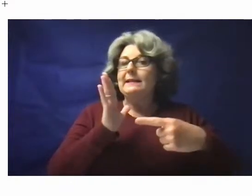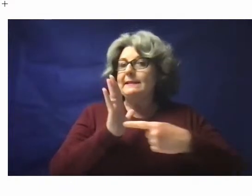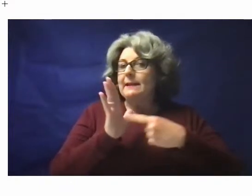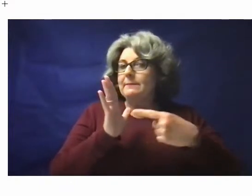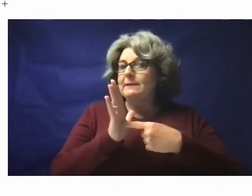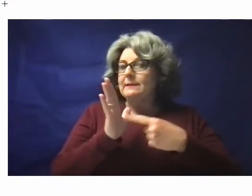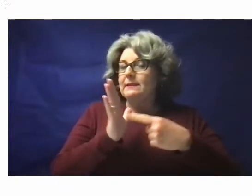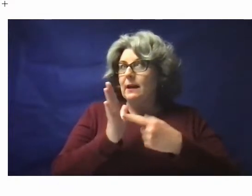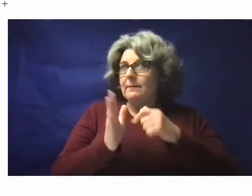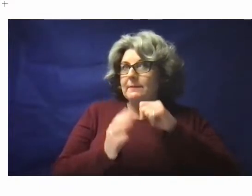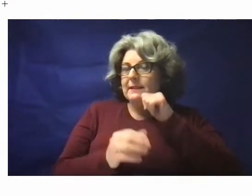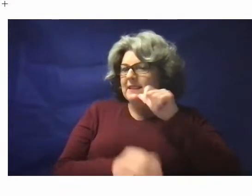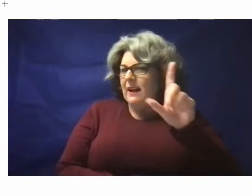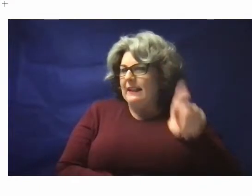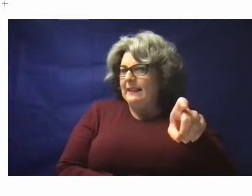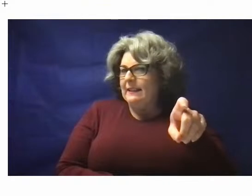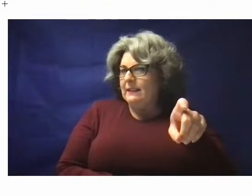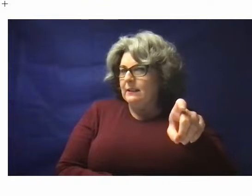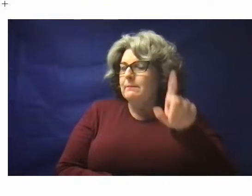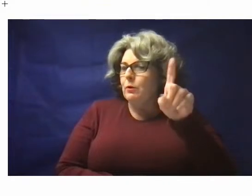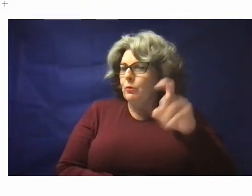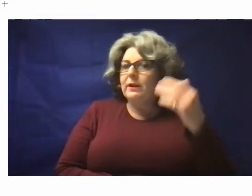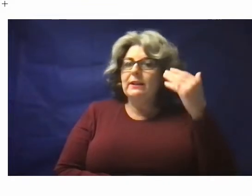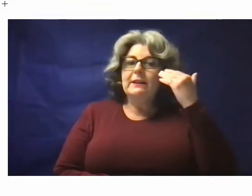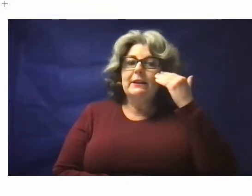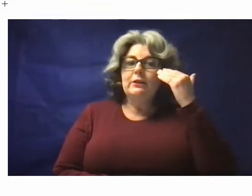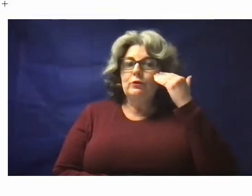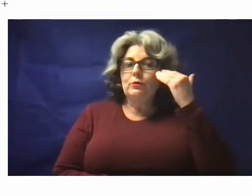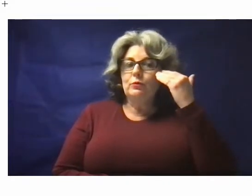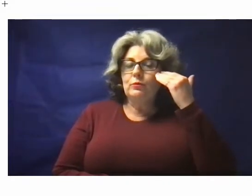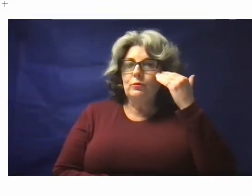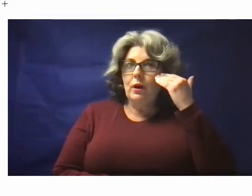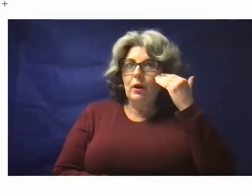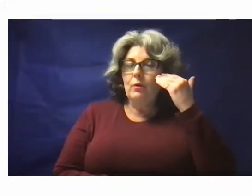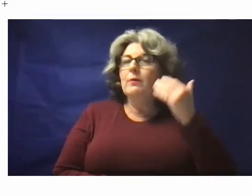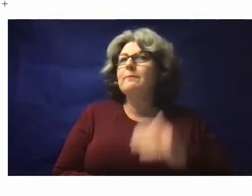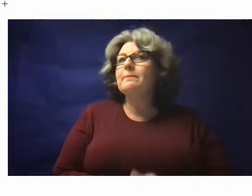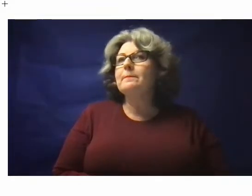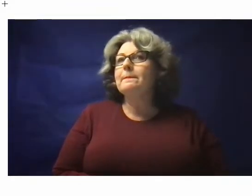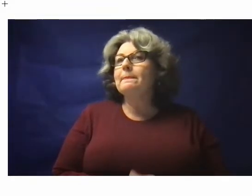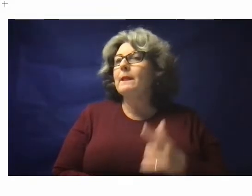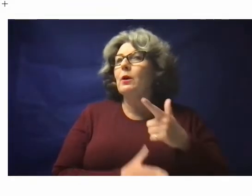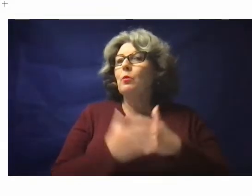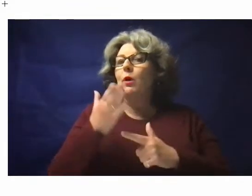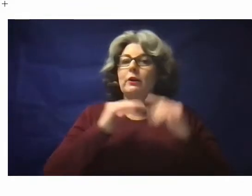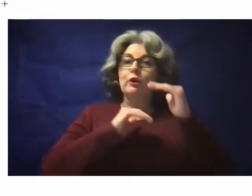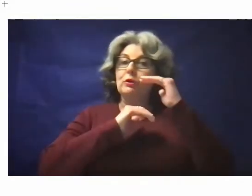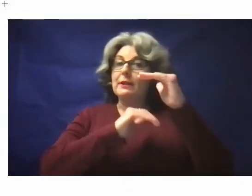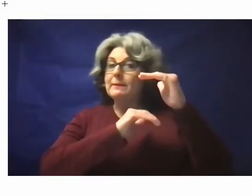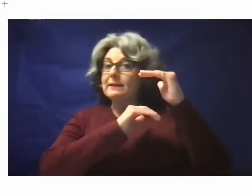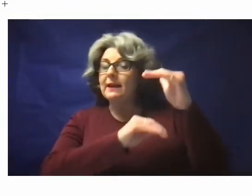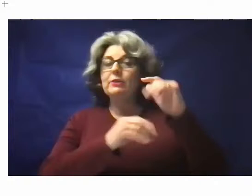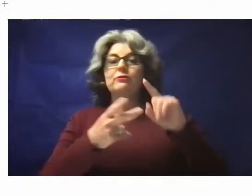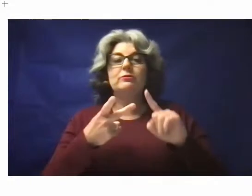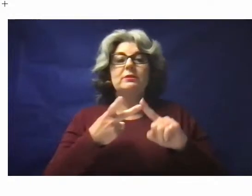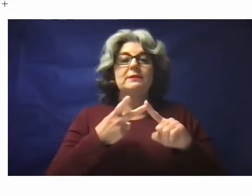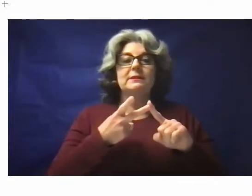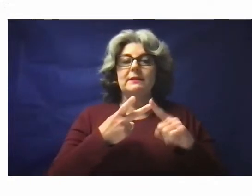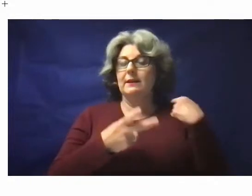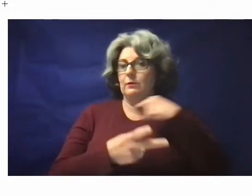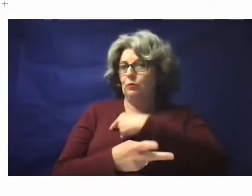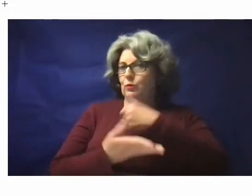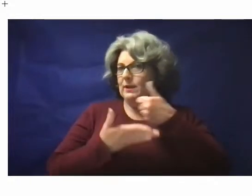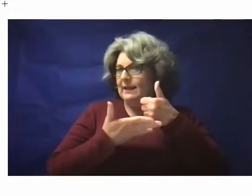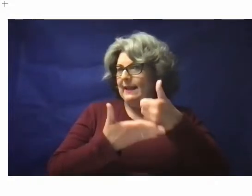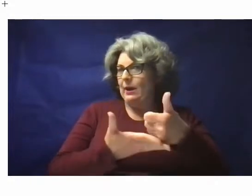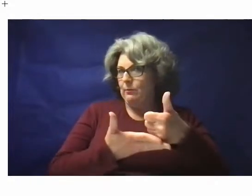it's not needed. What we need to know is what are your limitations and how we can help you to